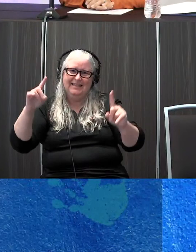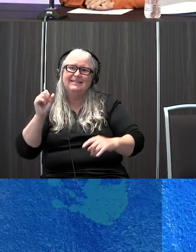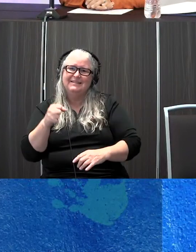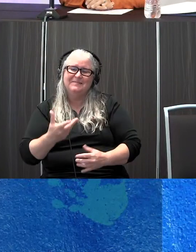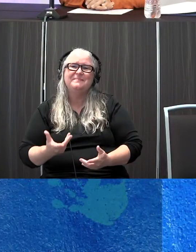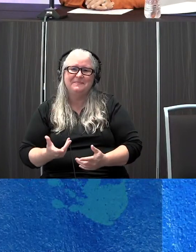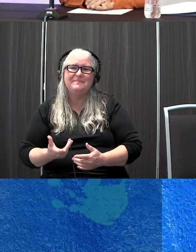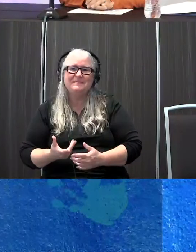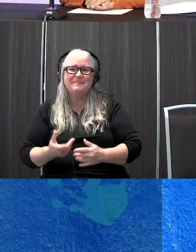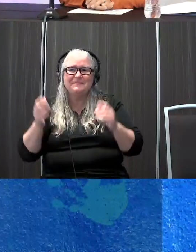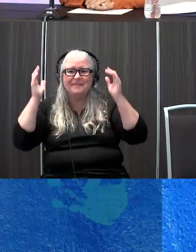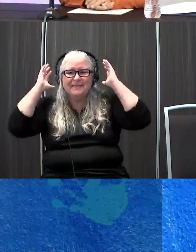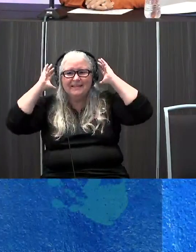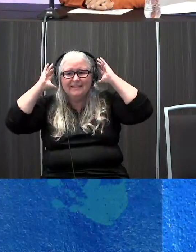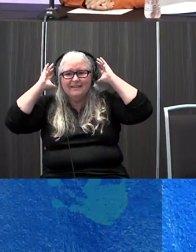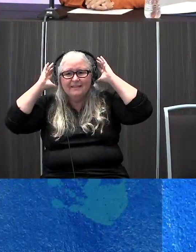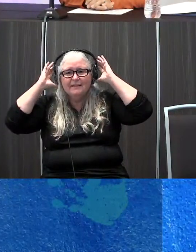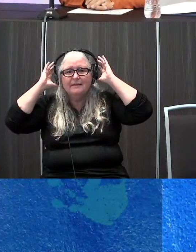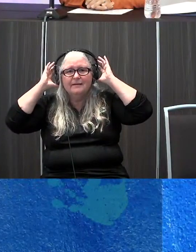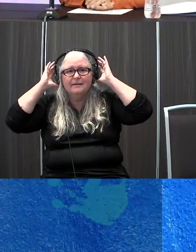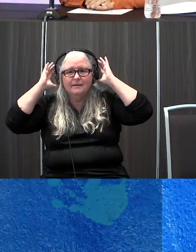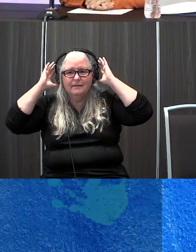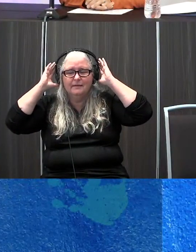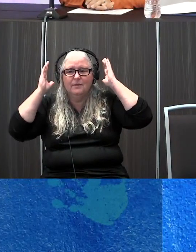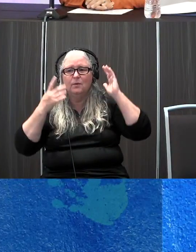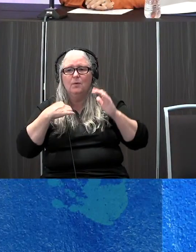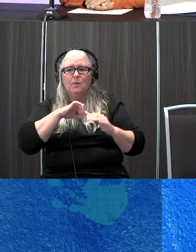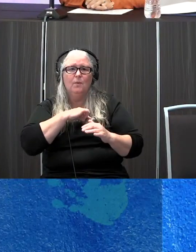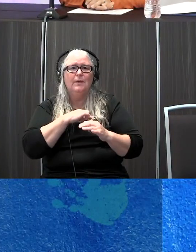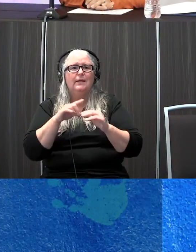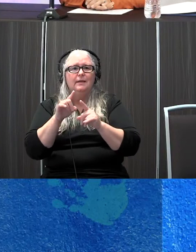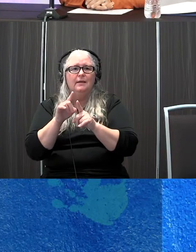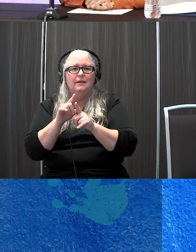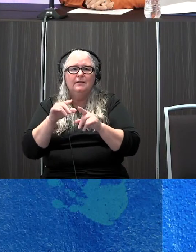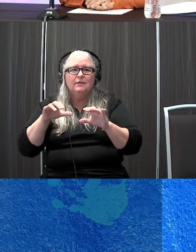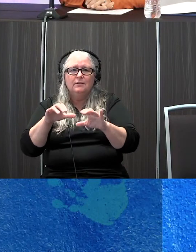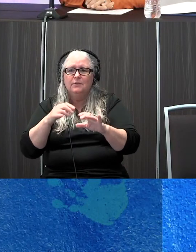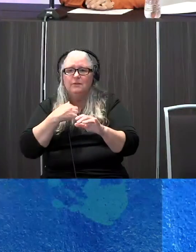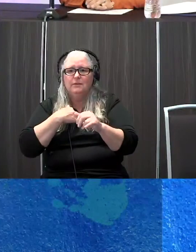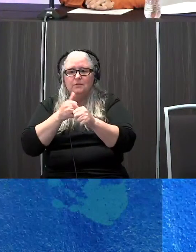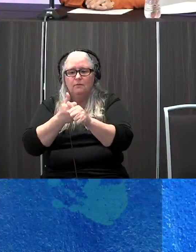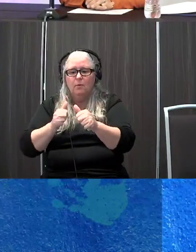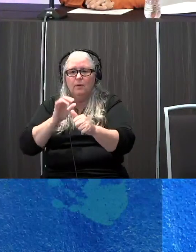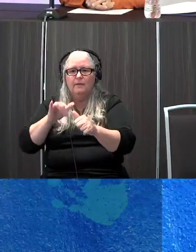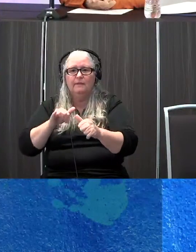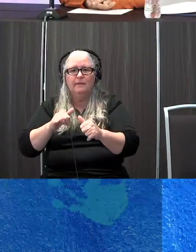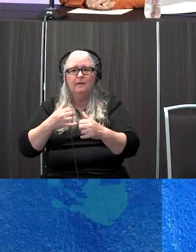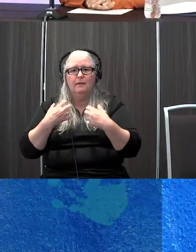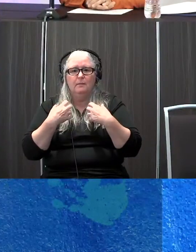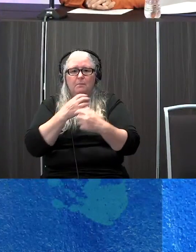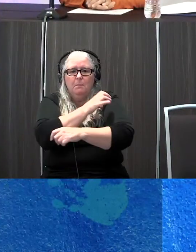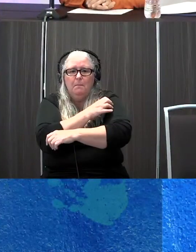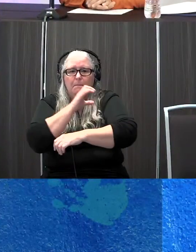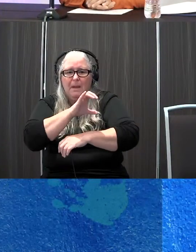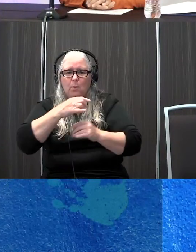thing that we do is trying to avoid that power struggle. So if I tell him